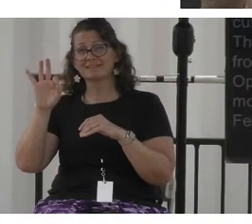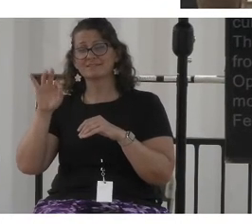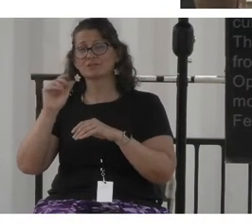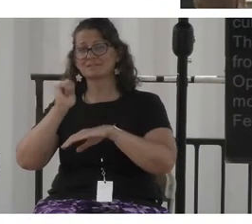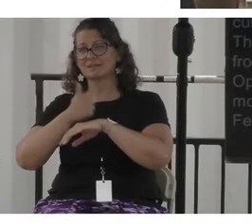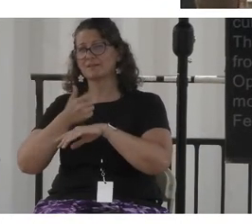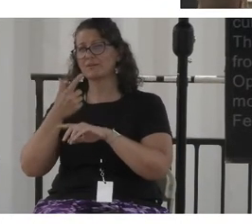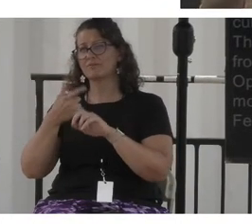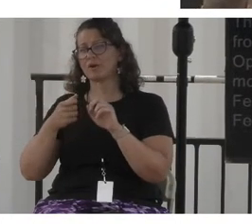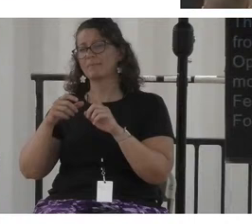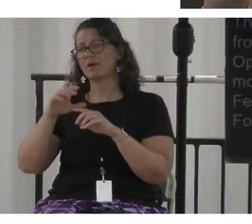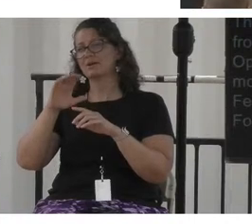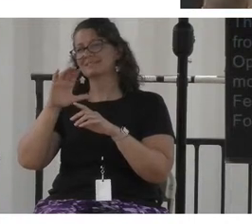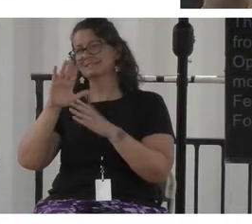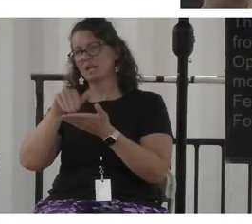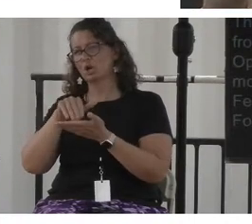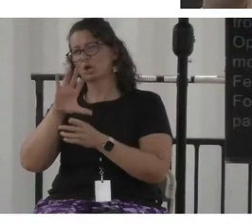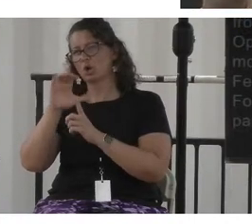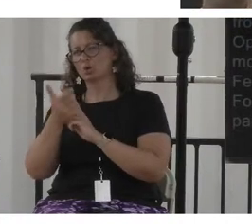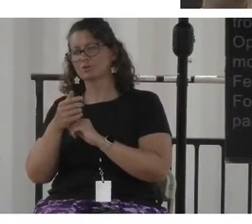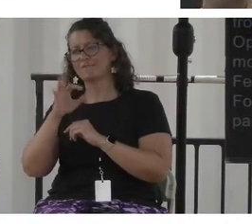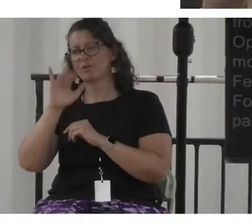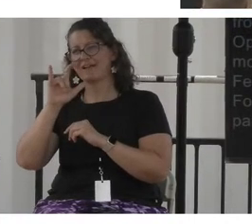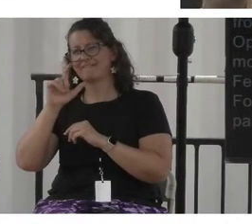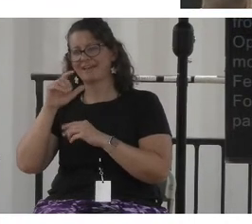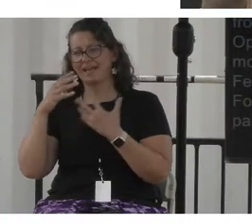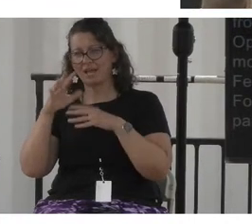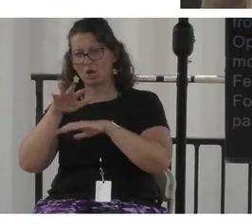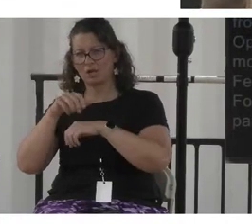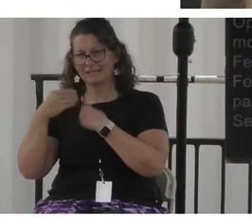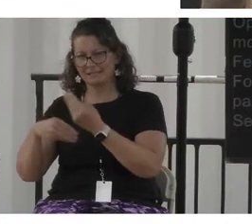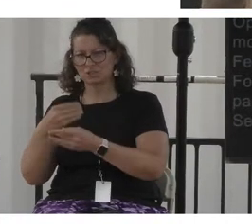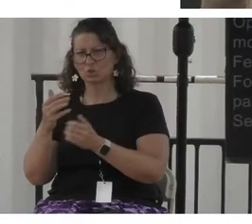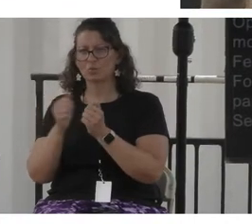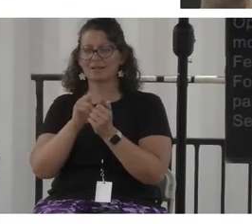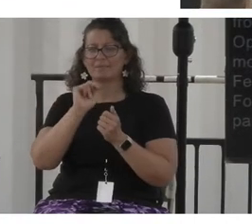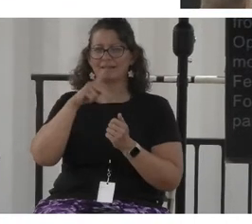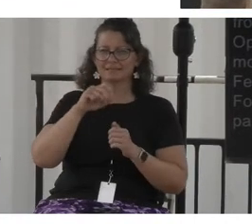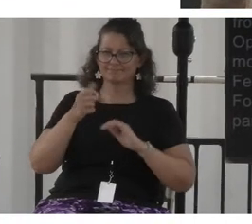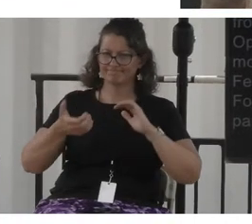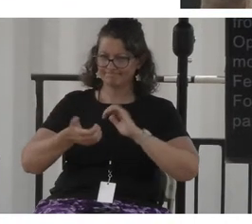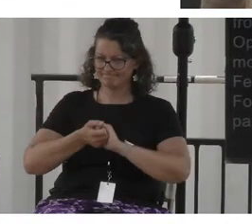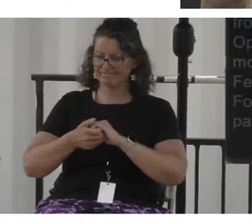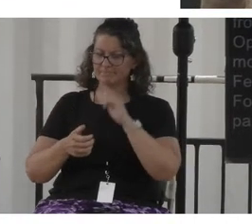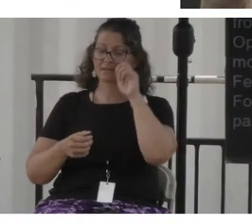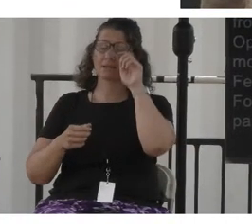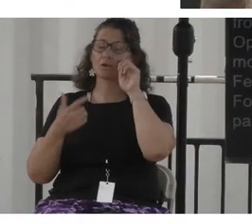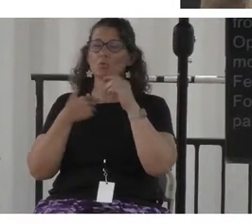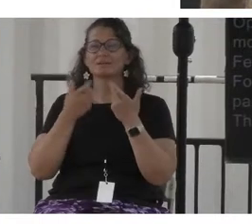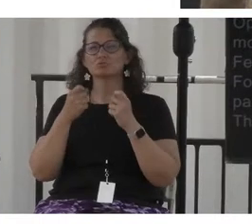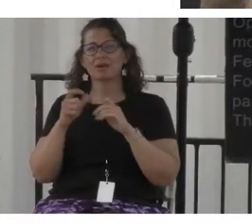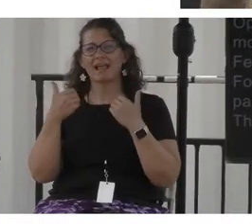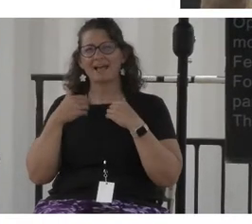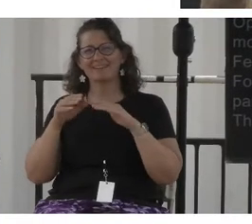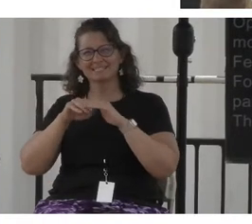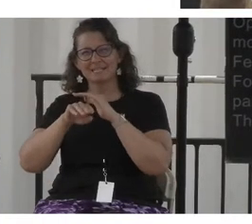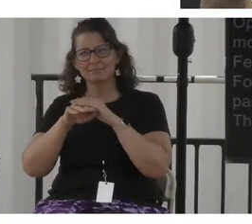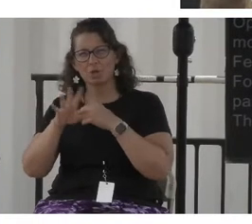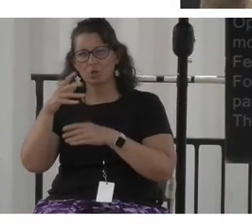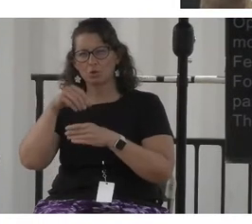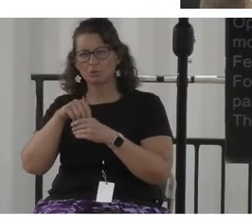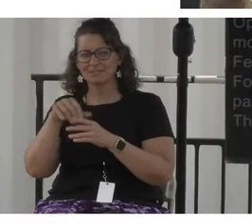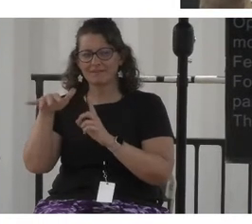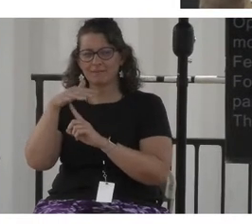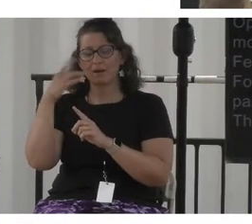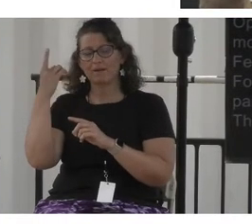Cultural Heritage in partnership with the National Park Service. The festival strives to maintain an accessible and inclusive environment for visitors of